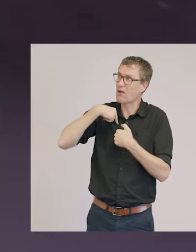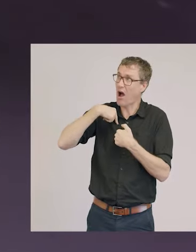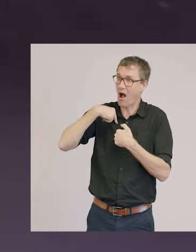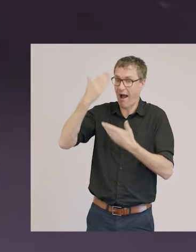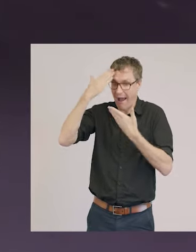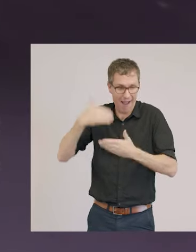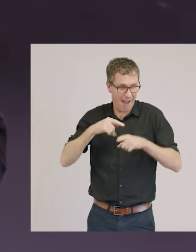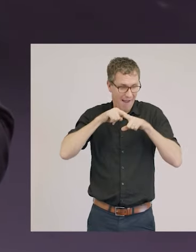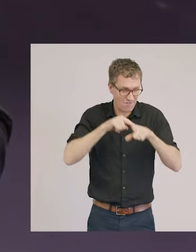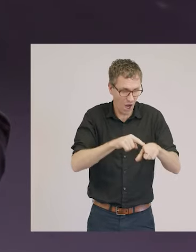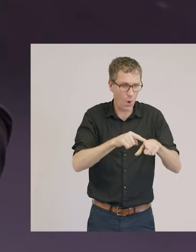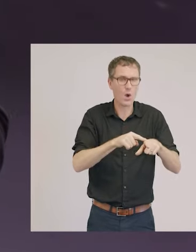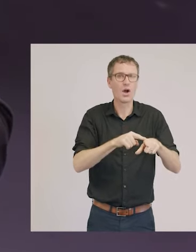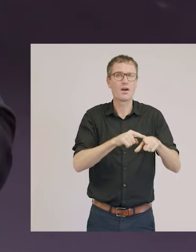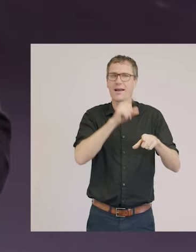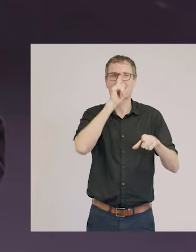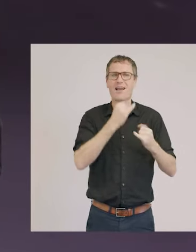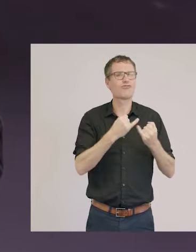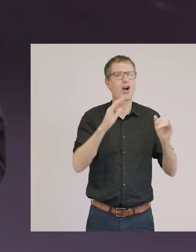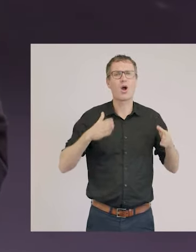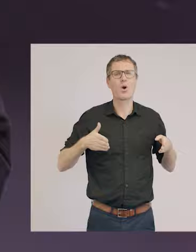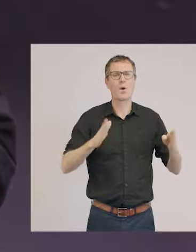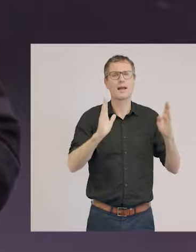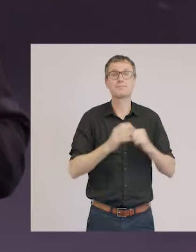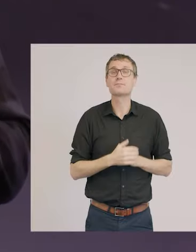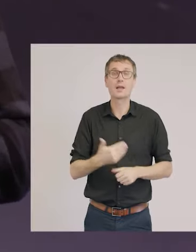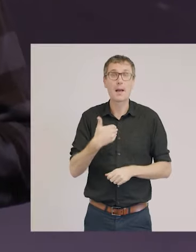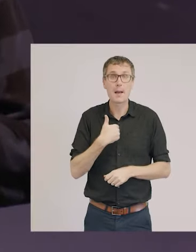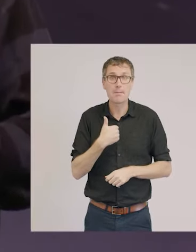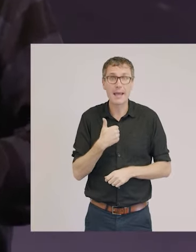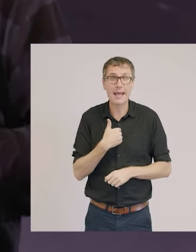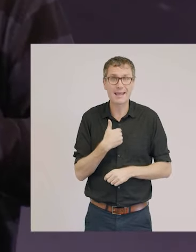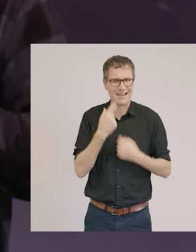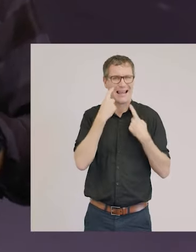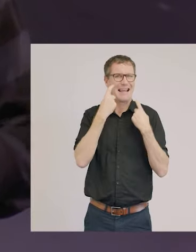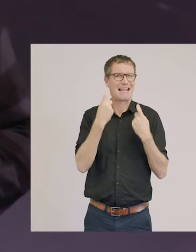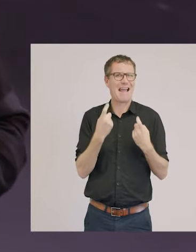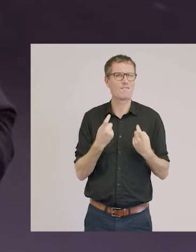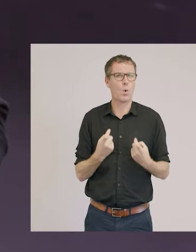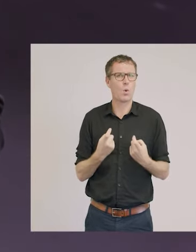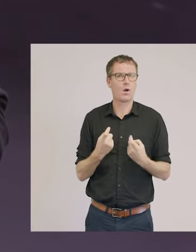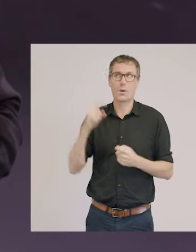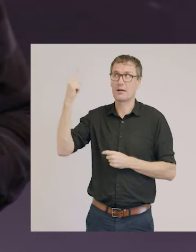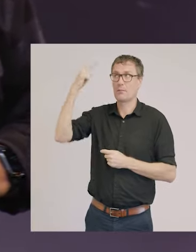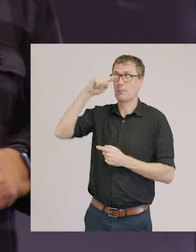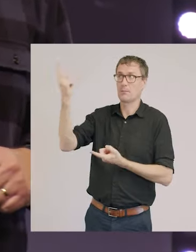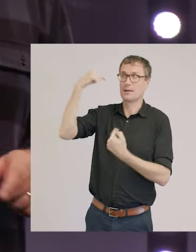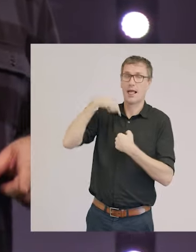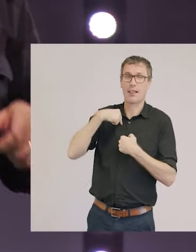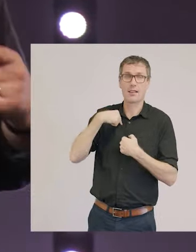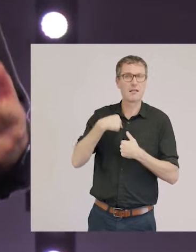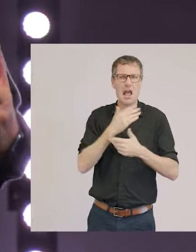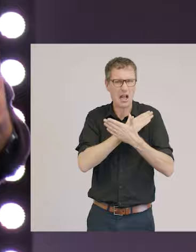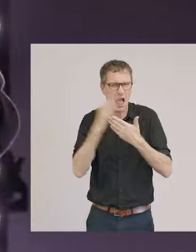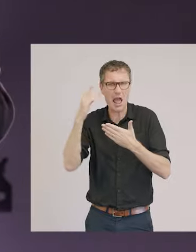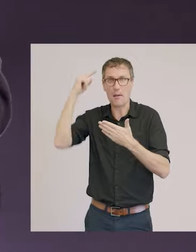that they think come from God, and it's getting them into trouble. I'm very hesitant to ever say, God told me this, because I don't